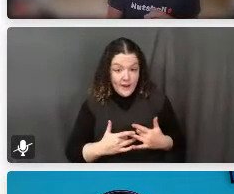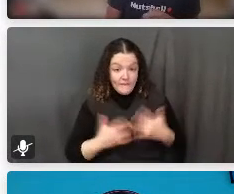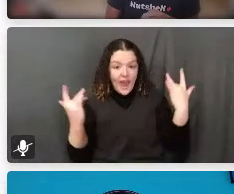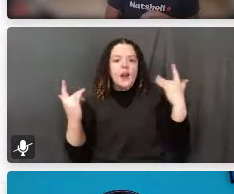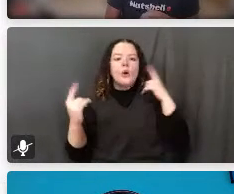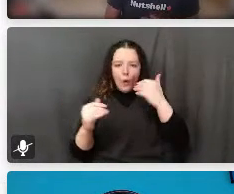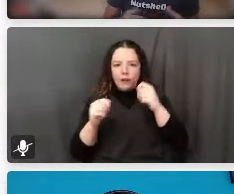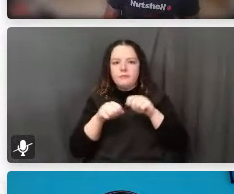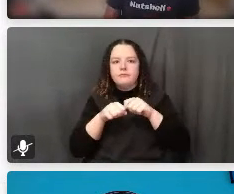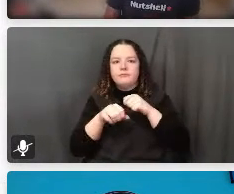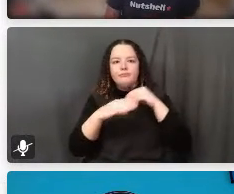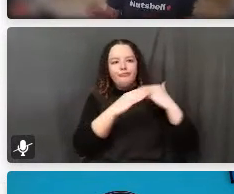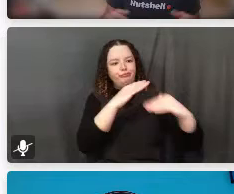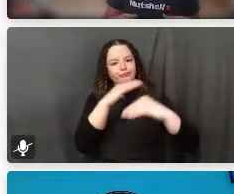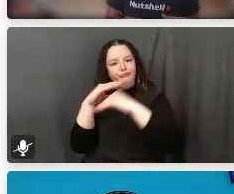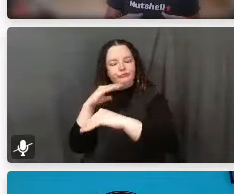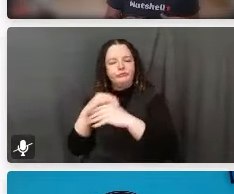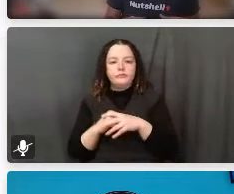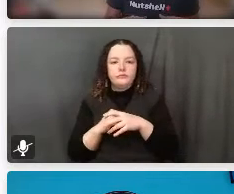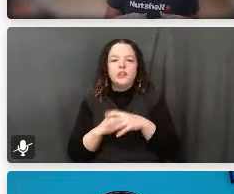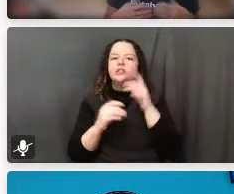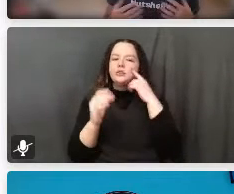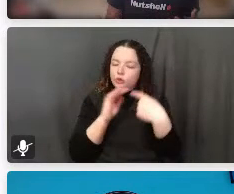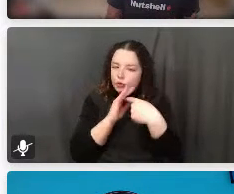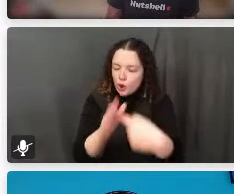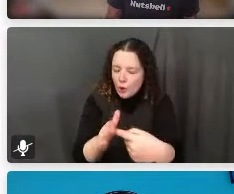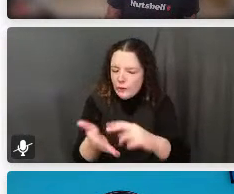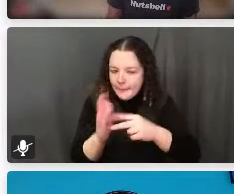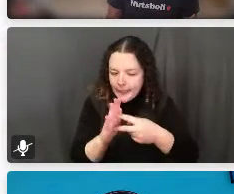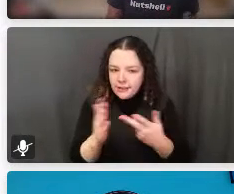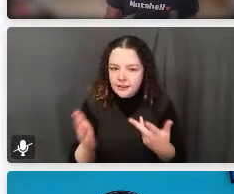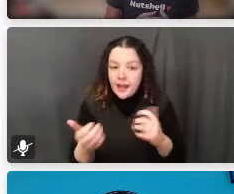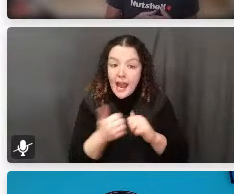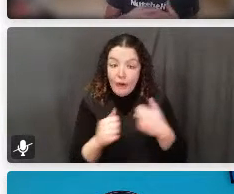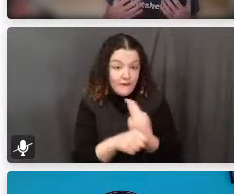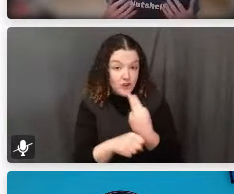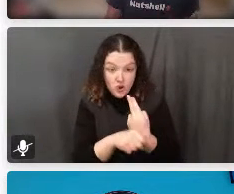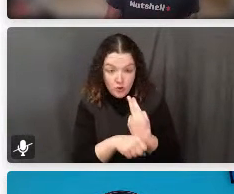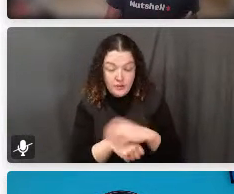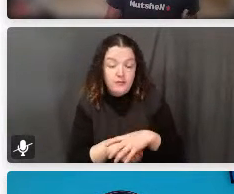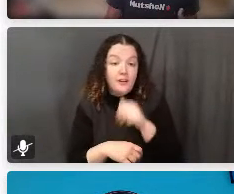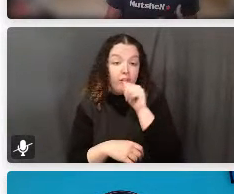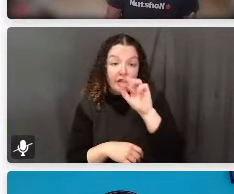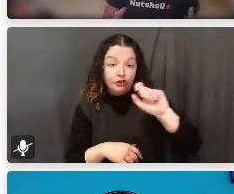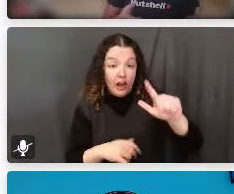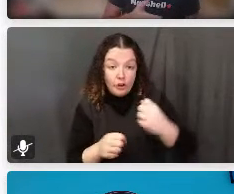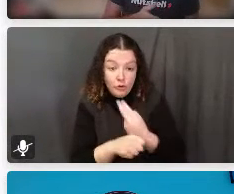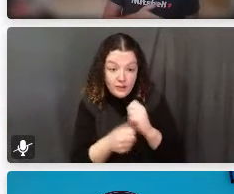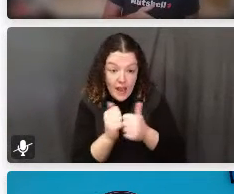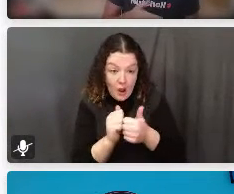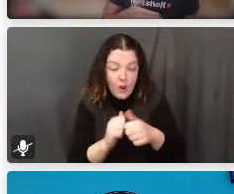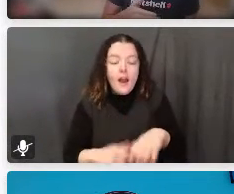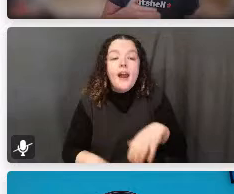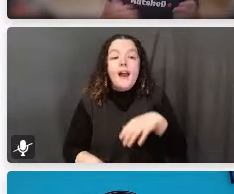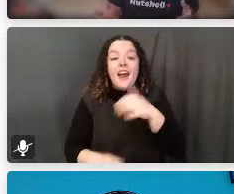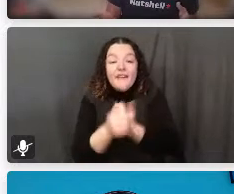So to let you under the hood just a little bit, how Nutshell uses drip sequences, every single time someone new opens